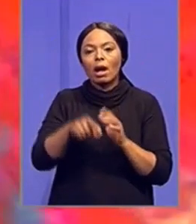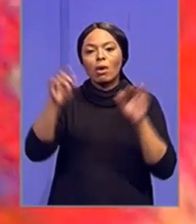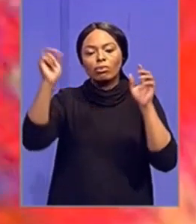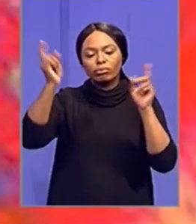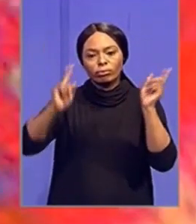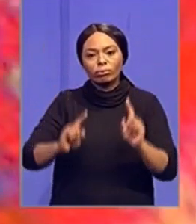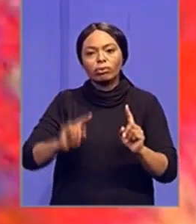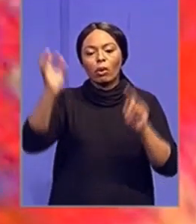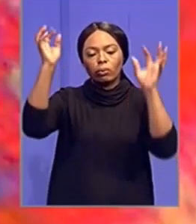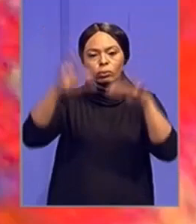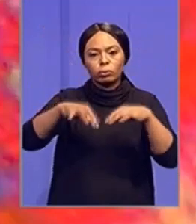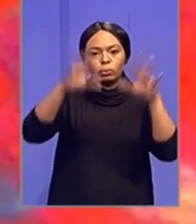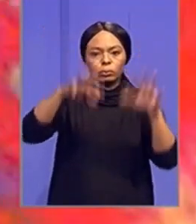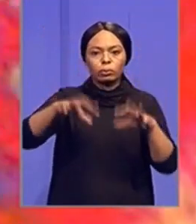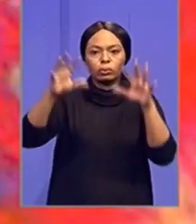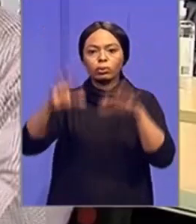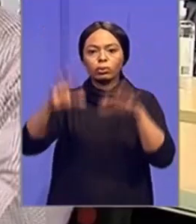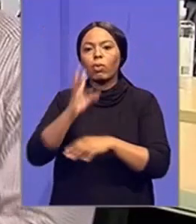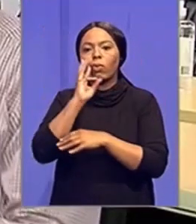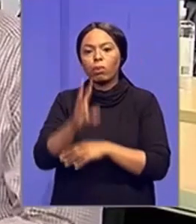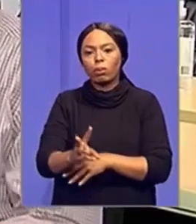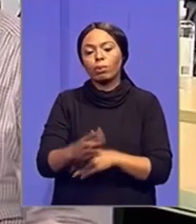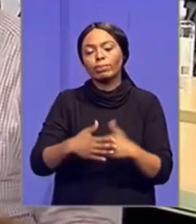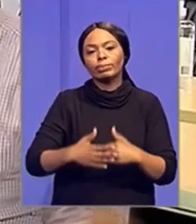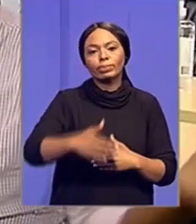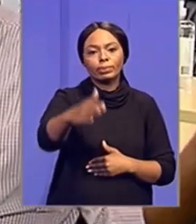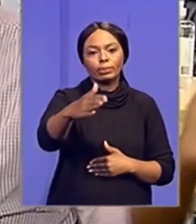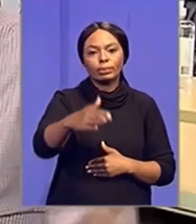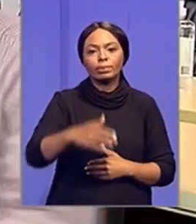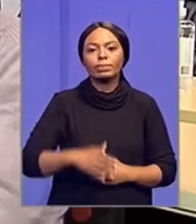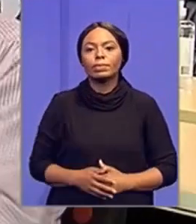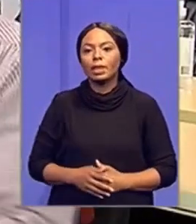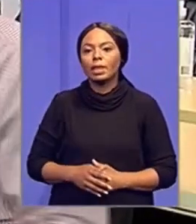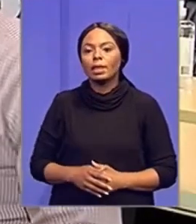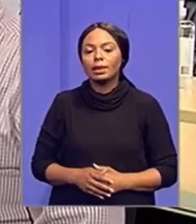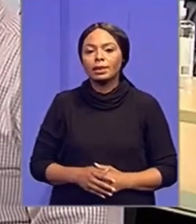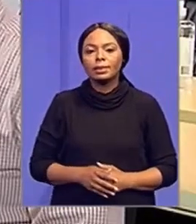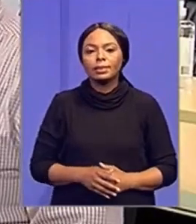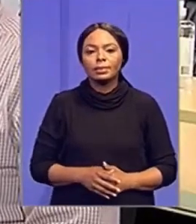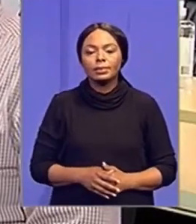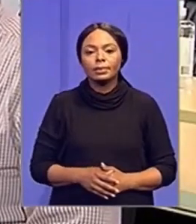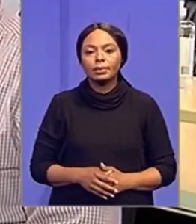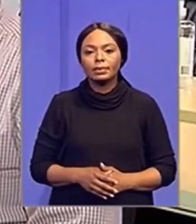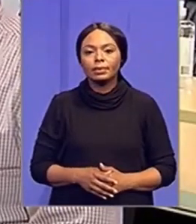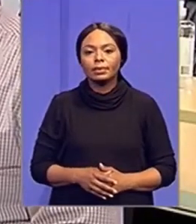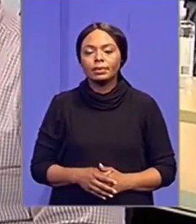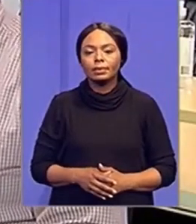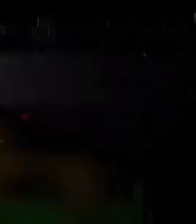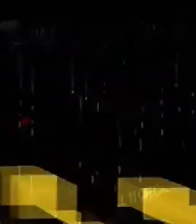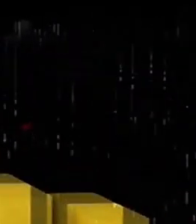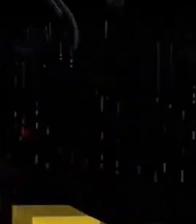fa dipula di ka tswelela go na. Ofentse Stimo, SABC News, Hammanskraal.